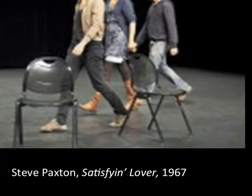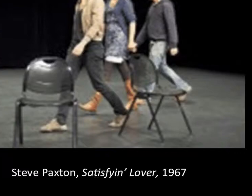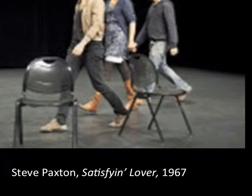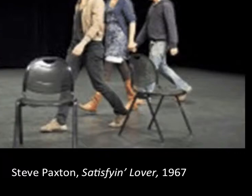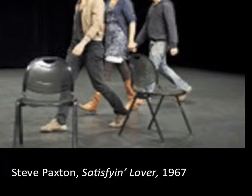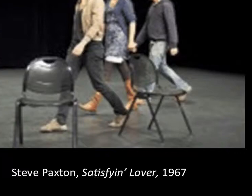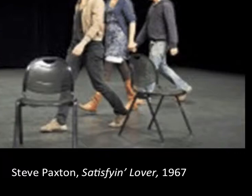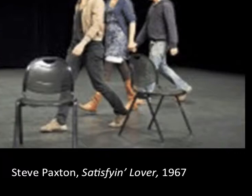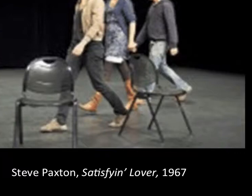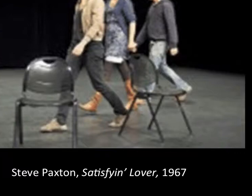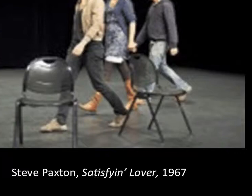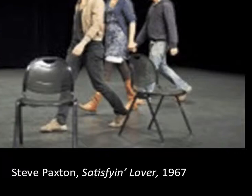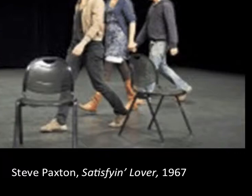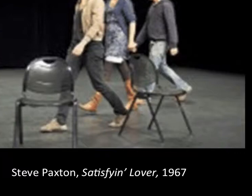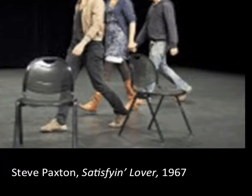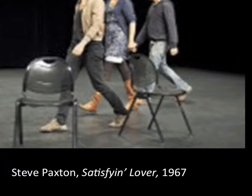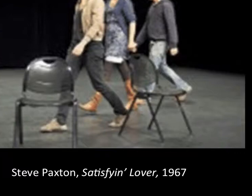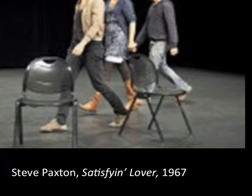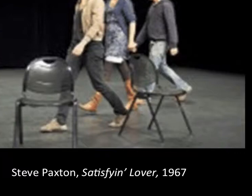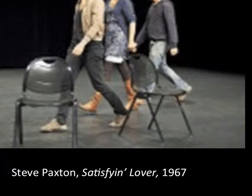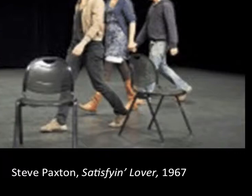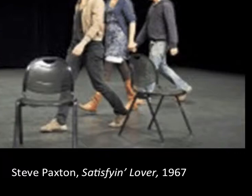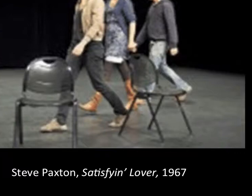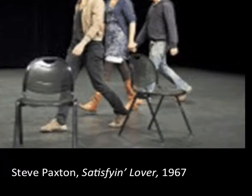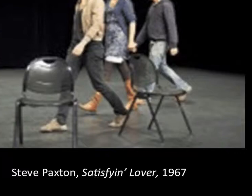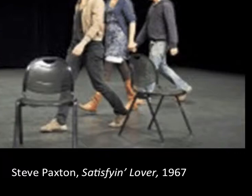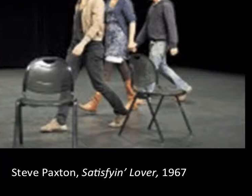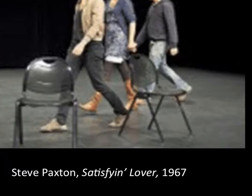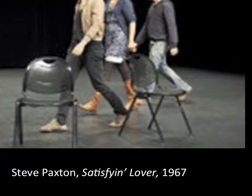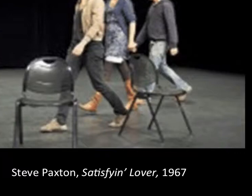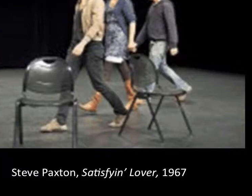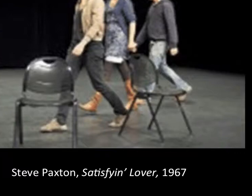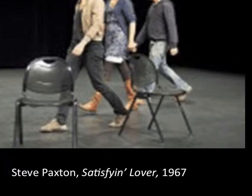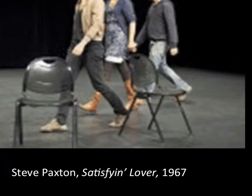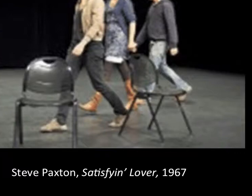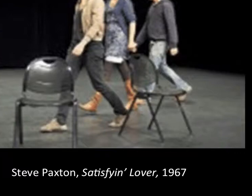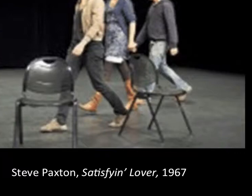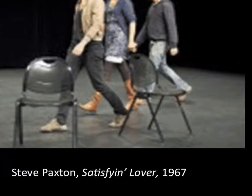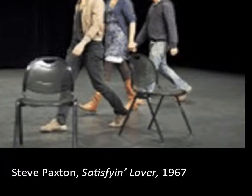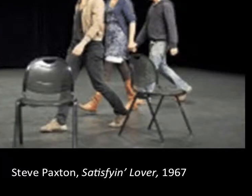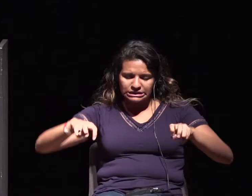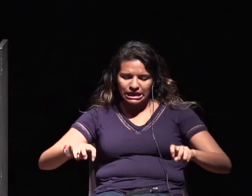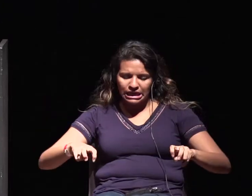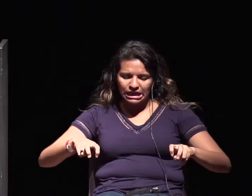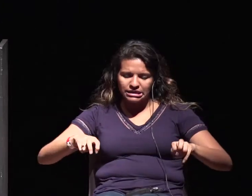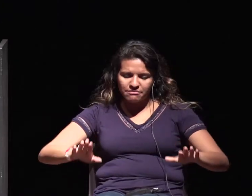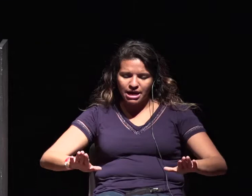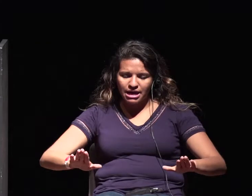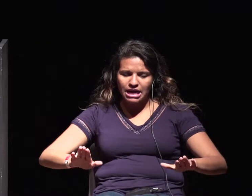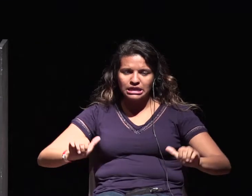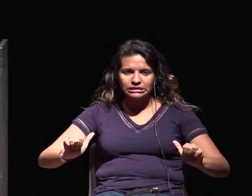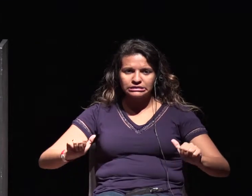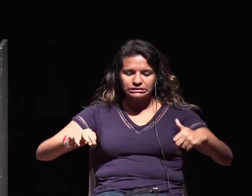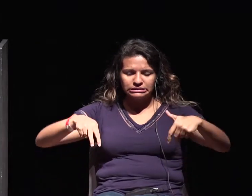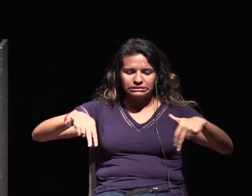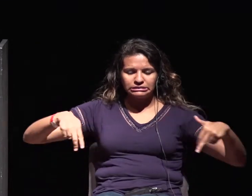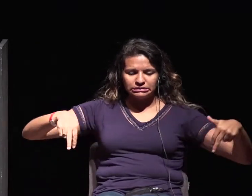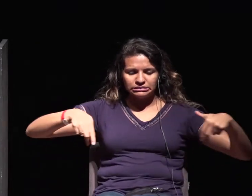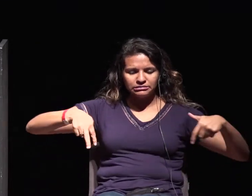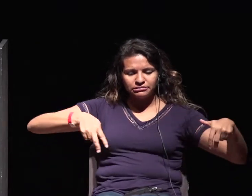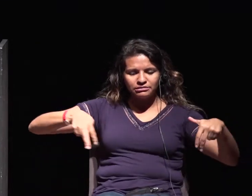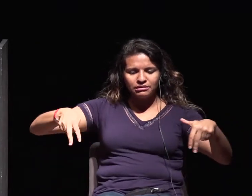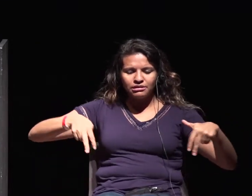his. Paxton and Rayner's turn to both professional sports, as in an elite, highly specialized bodily